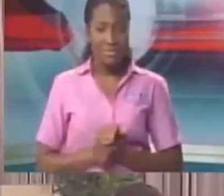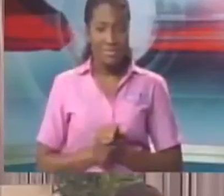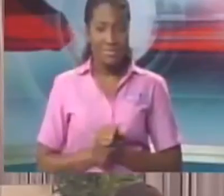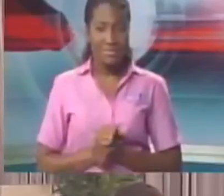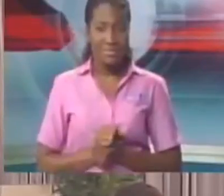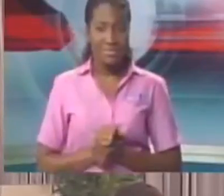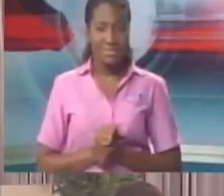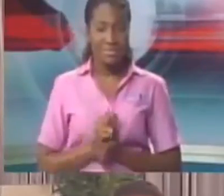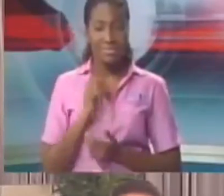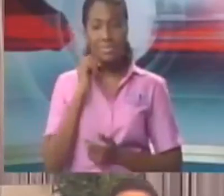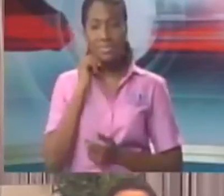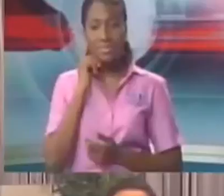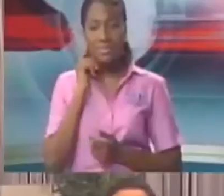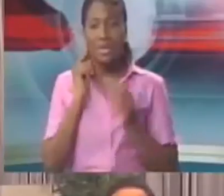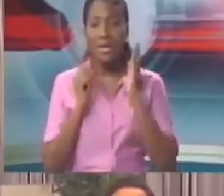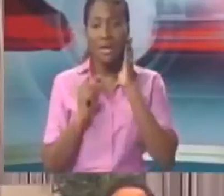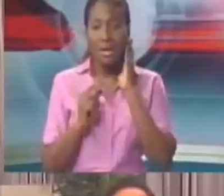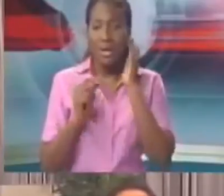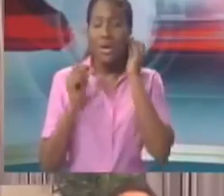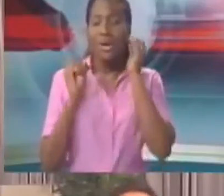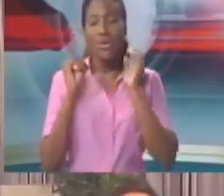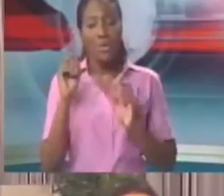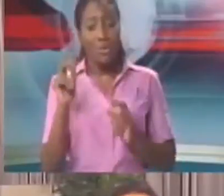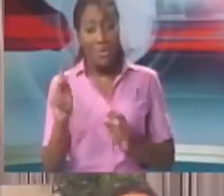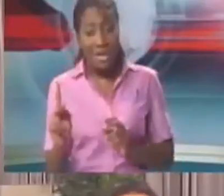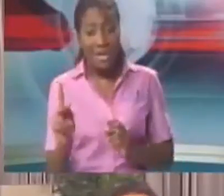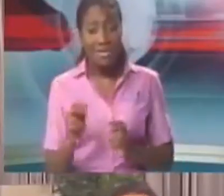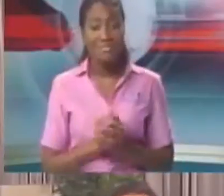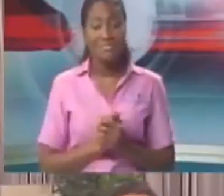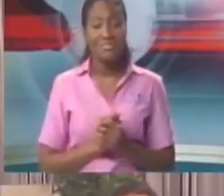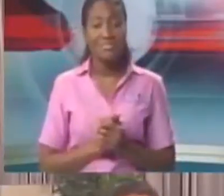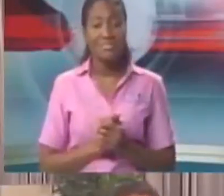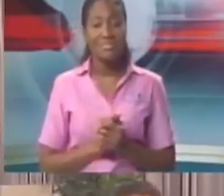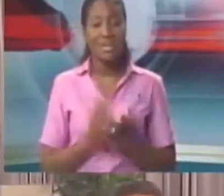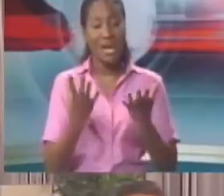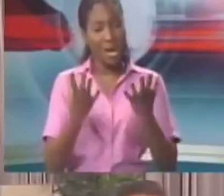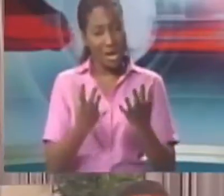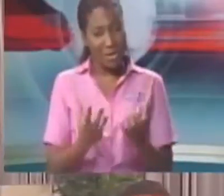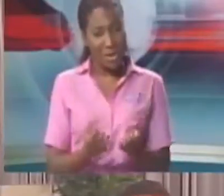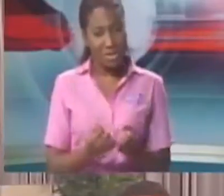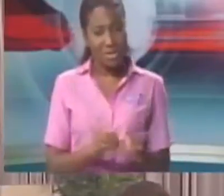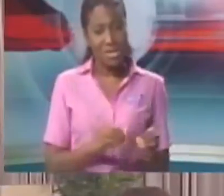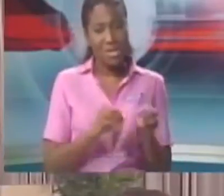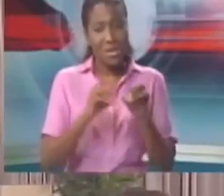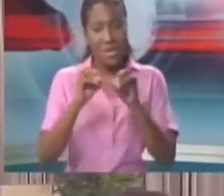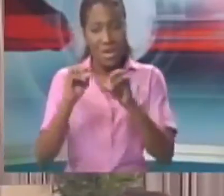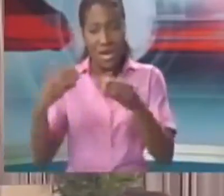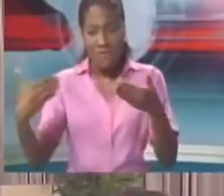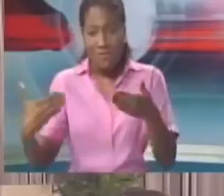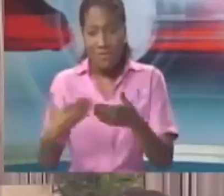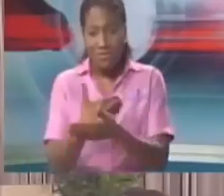Okay, we would get back to 98.1. I would like to move to News Source.